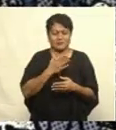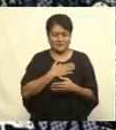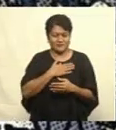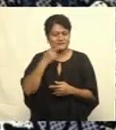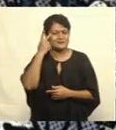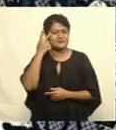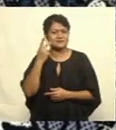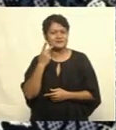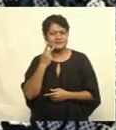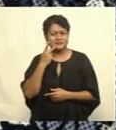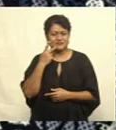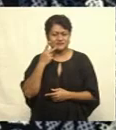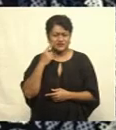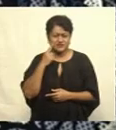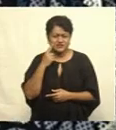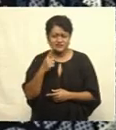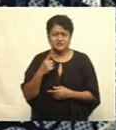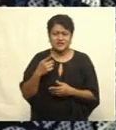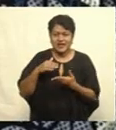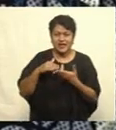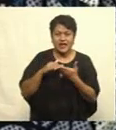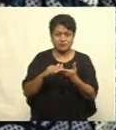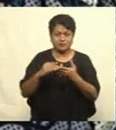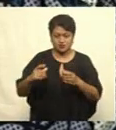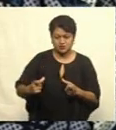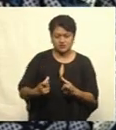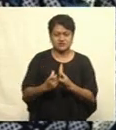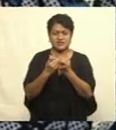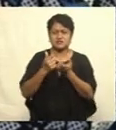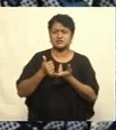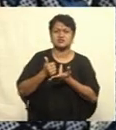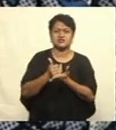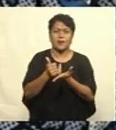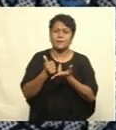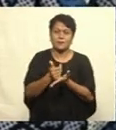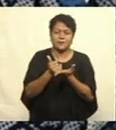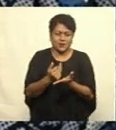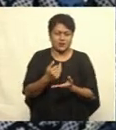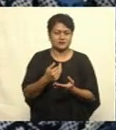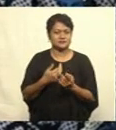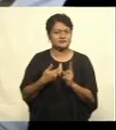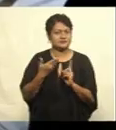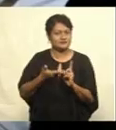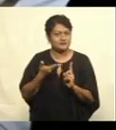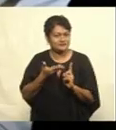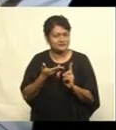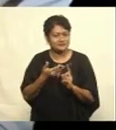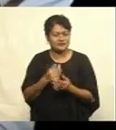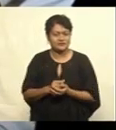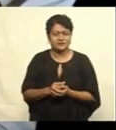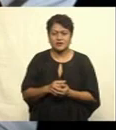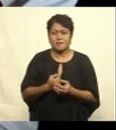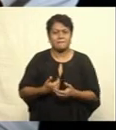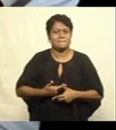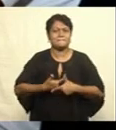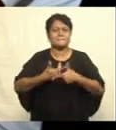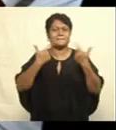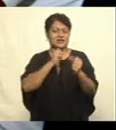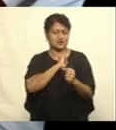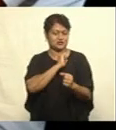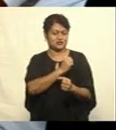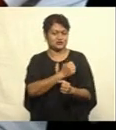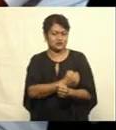for seeing me through a lot of these challenges, being supportive right throughout it all. So that's been my biggest strength, I must say, apart